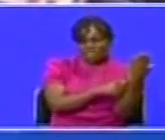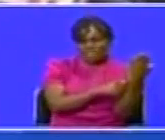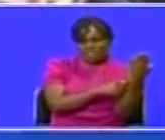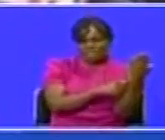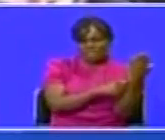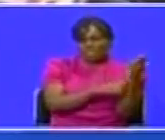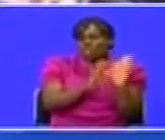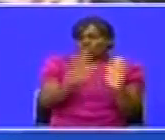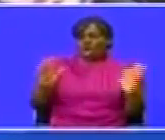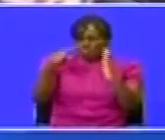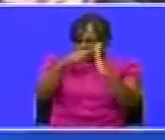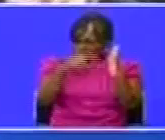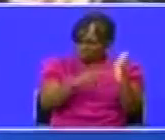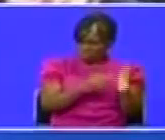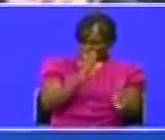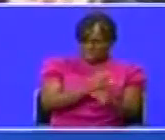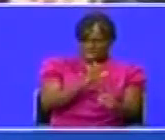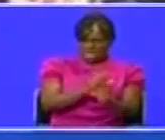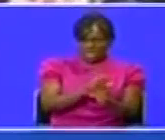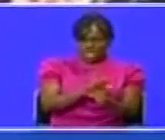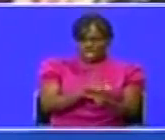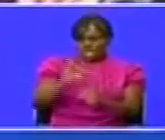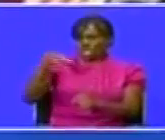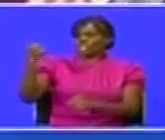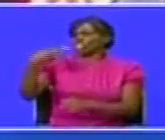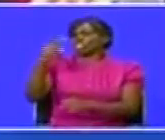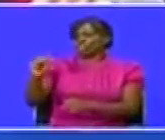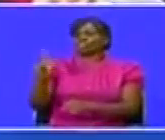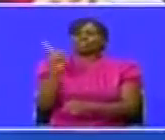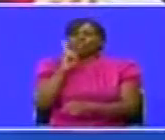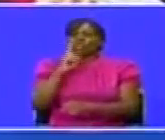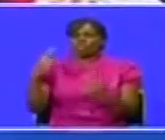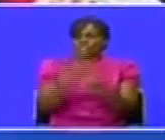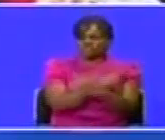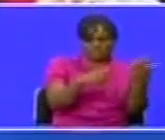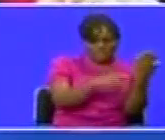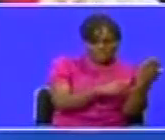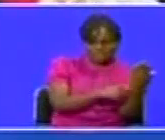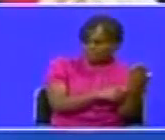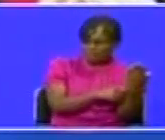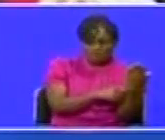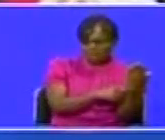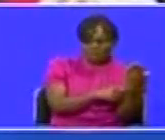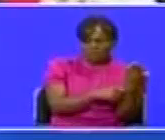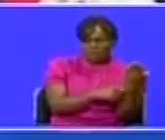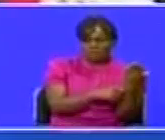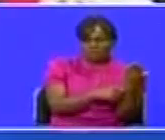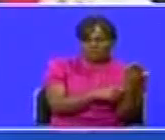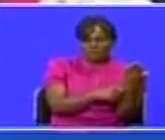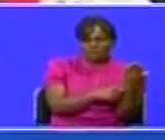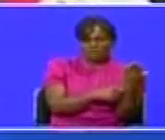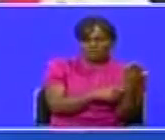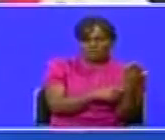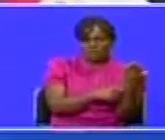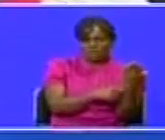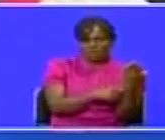no much issues that you can be called John, then you are still, tomorrow you are called John George. And you want to show as